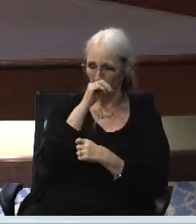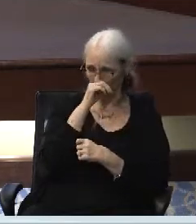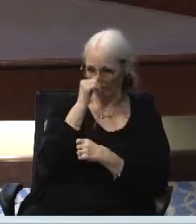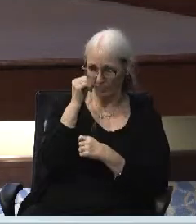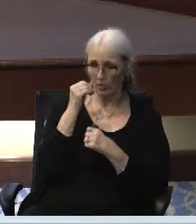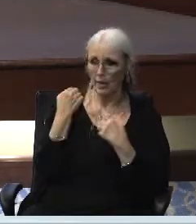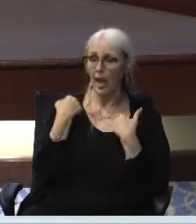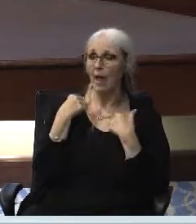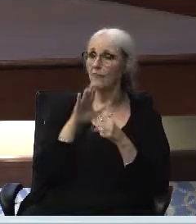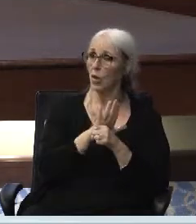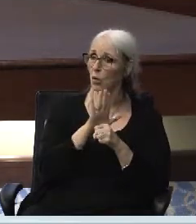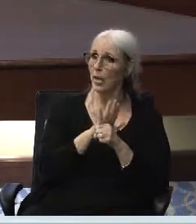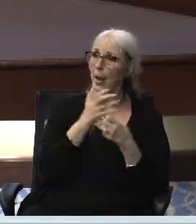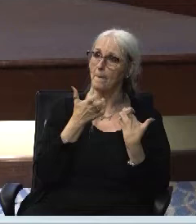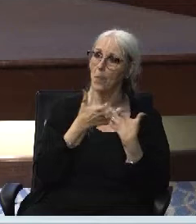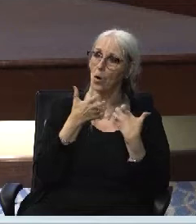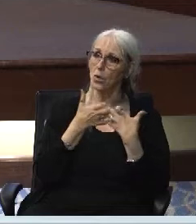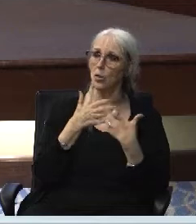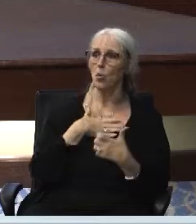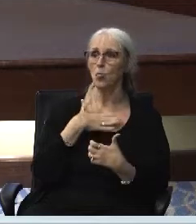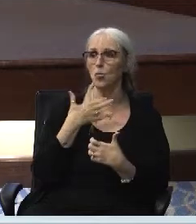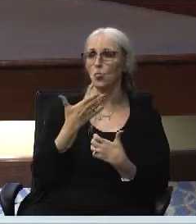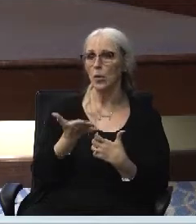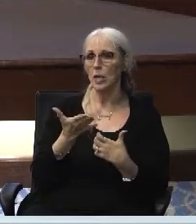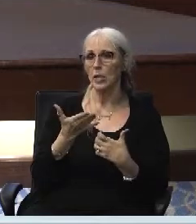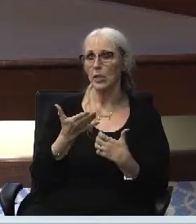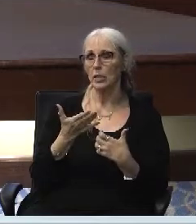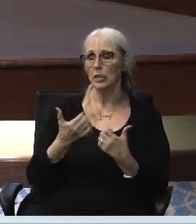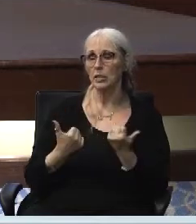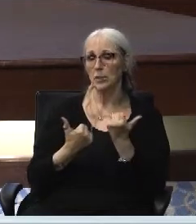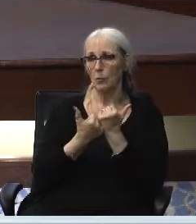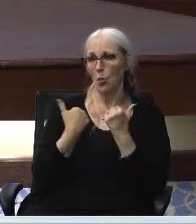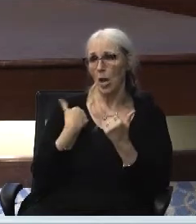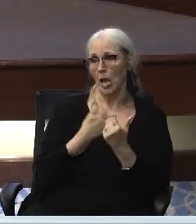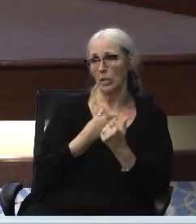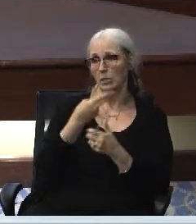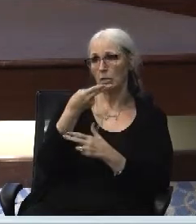have locations and partners willing to host us.